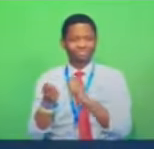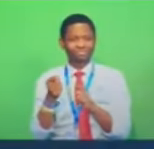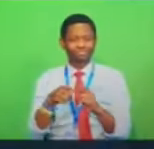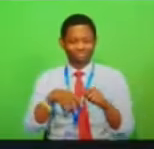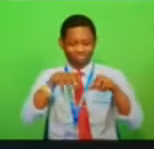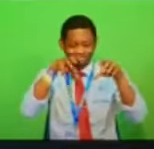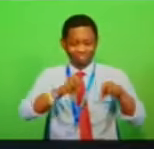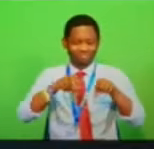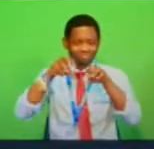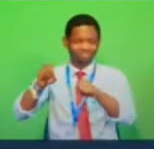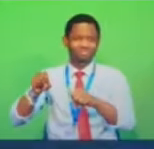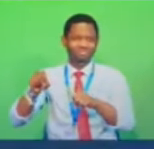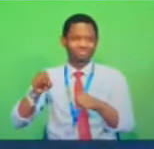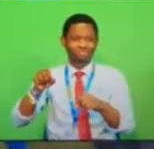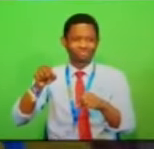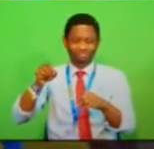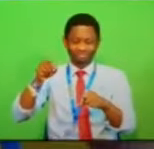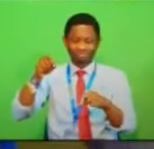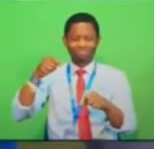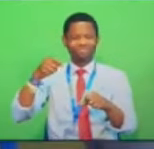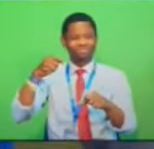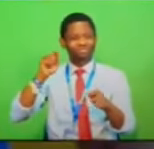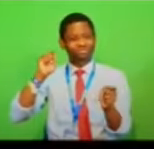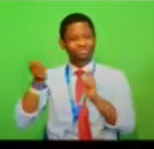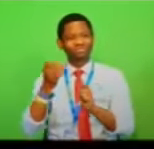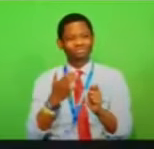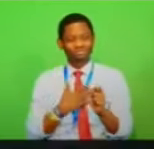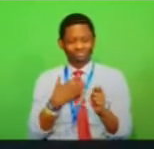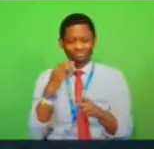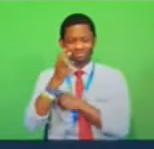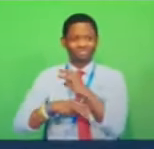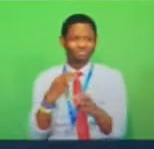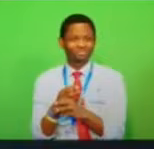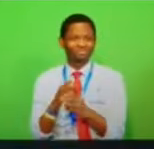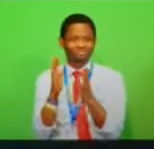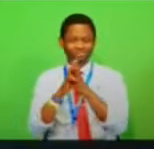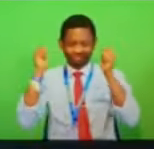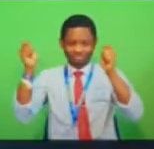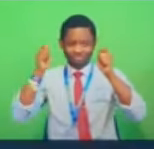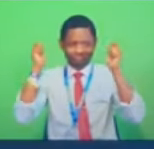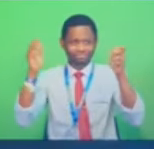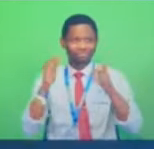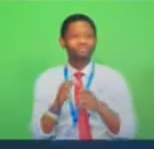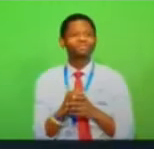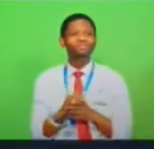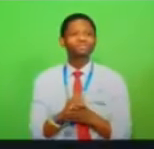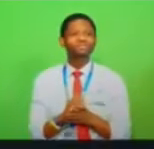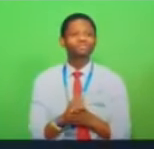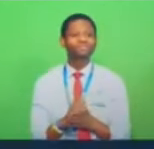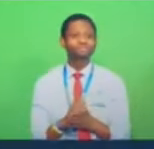Kumiliki mataifa. Kubadilisha ulimwengu wangu. Hallelujah. That is some Swahili for